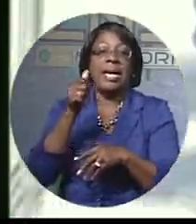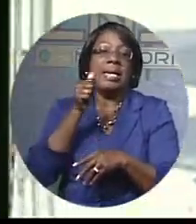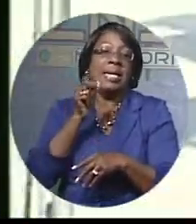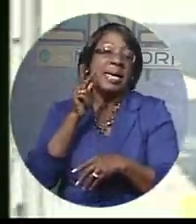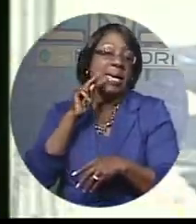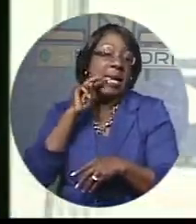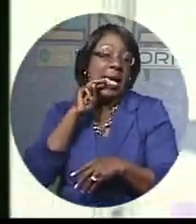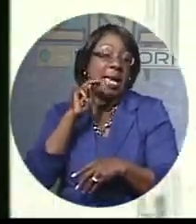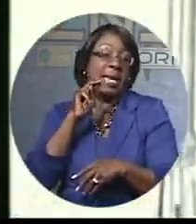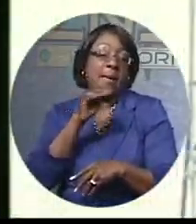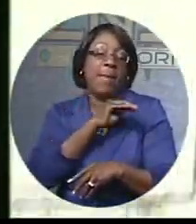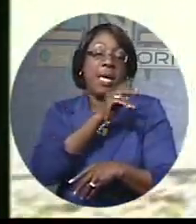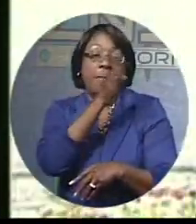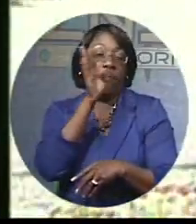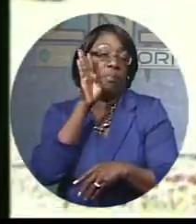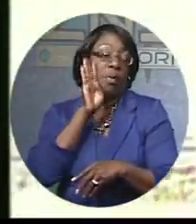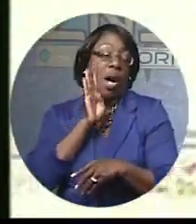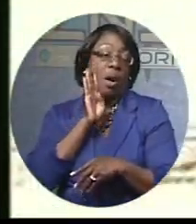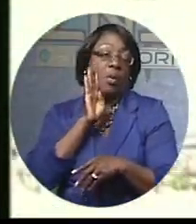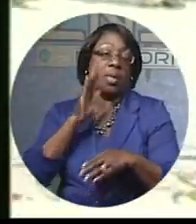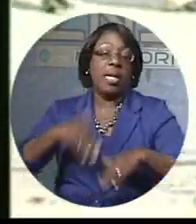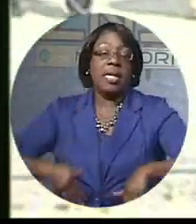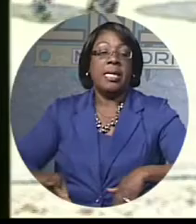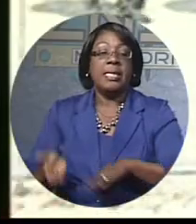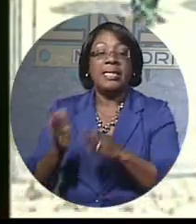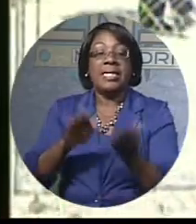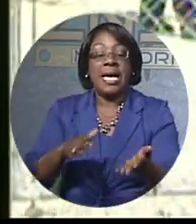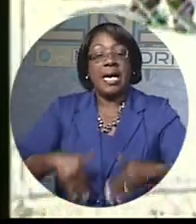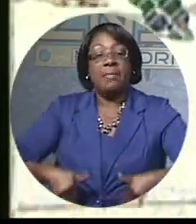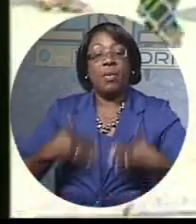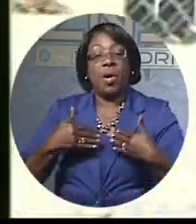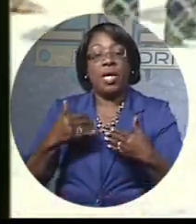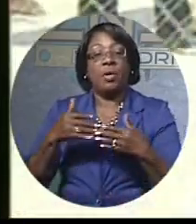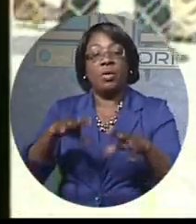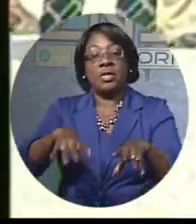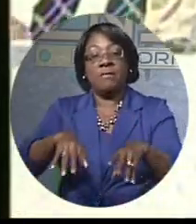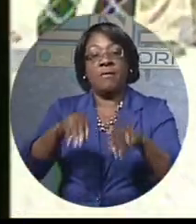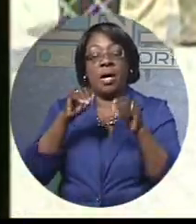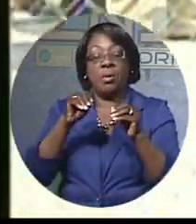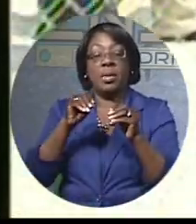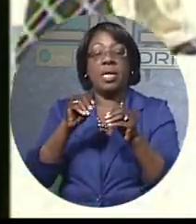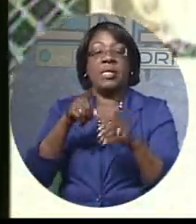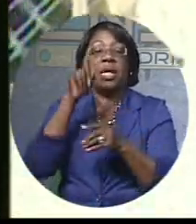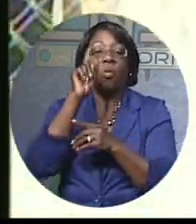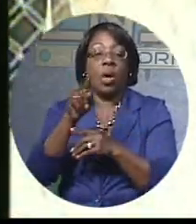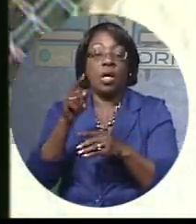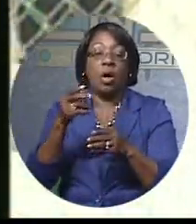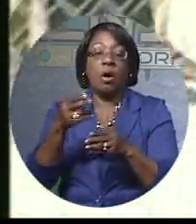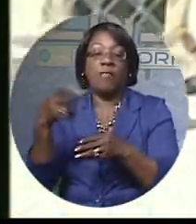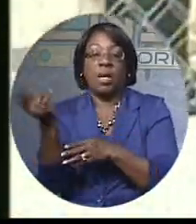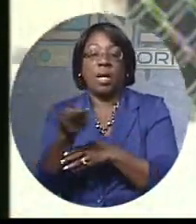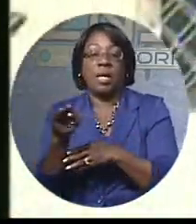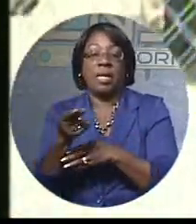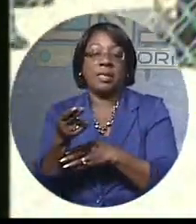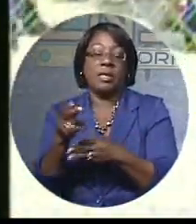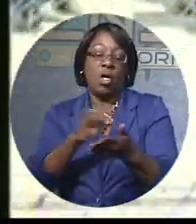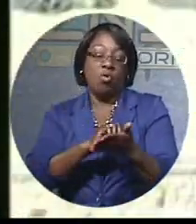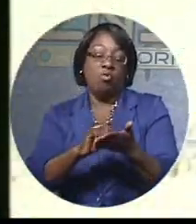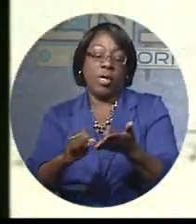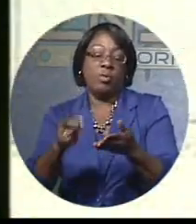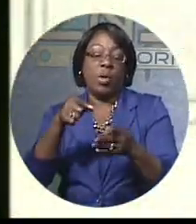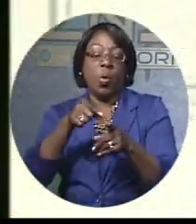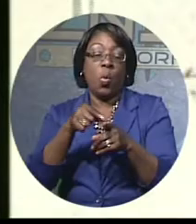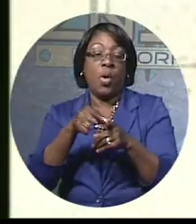on April 7th of 2011. The officer testified that one of the cutlasses had the words, "You're next, George